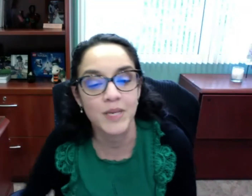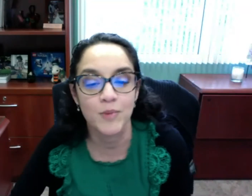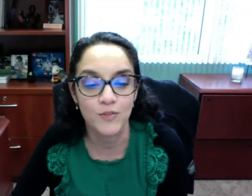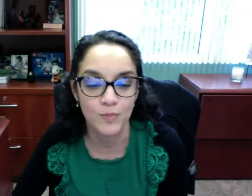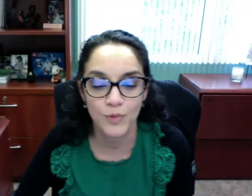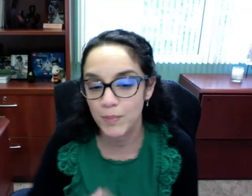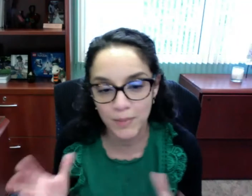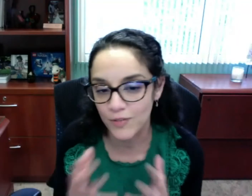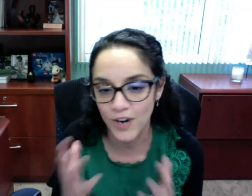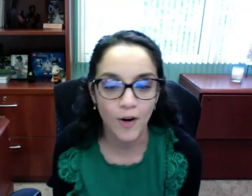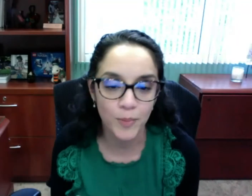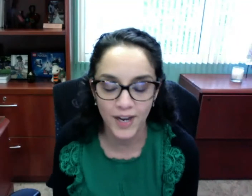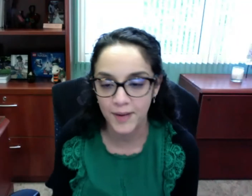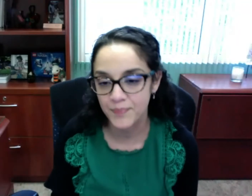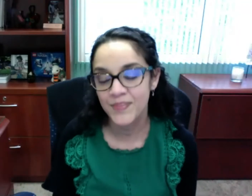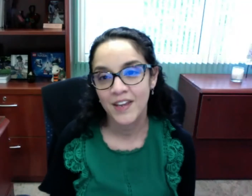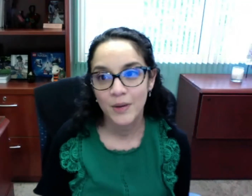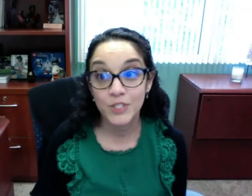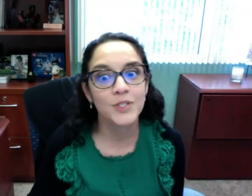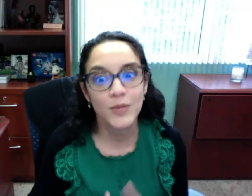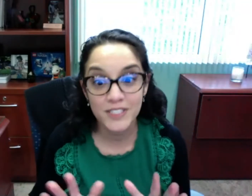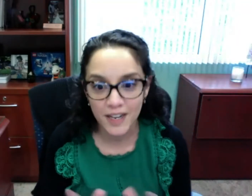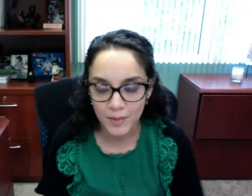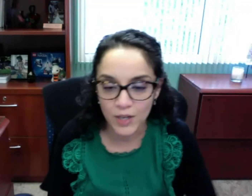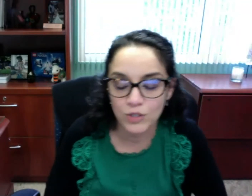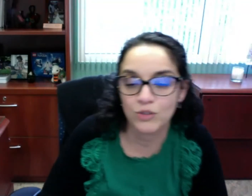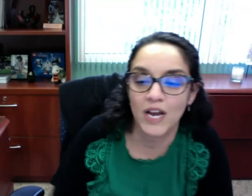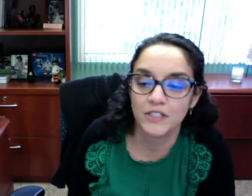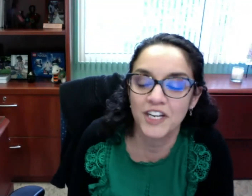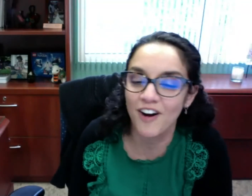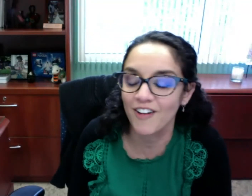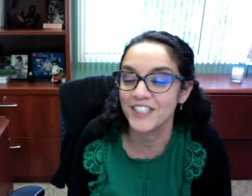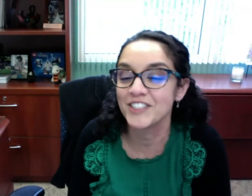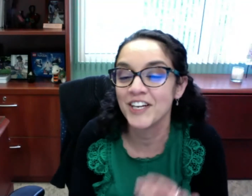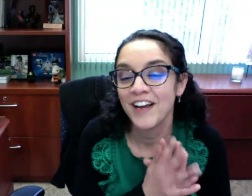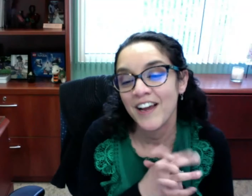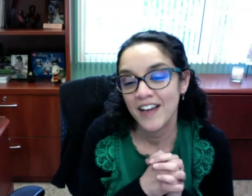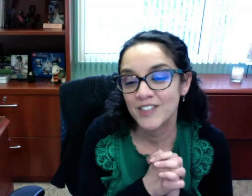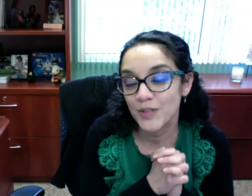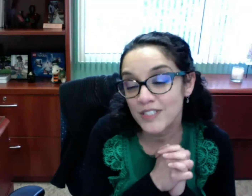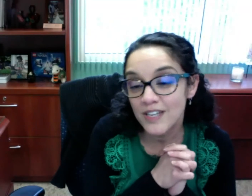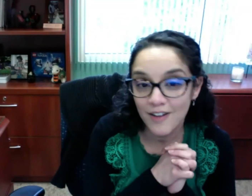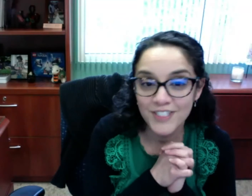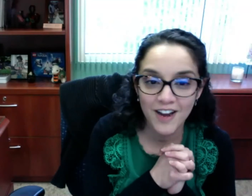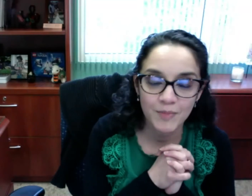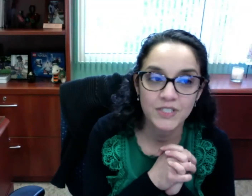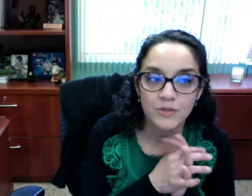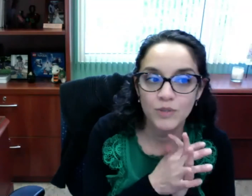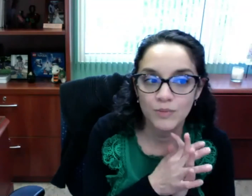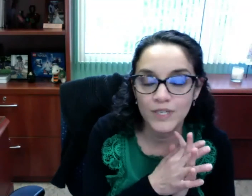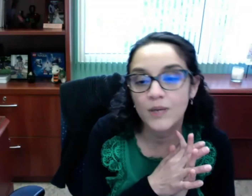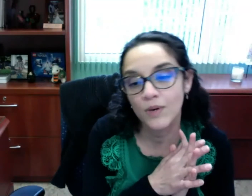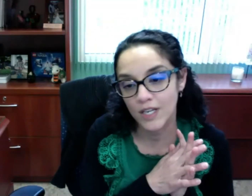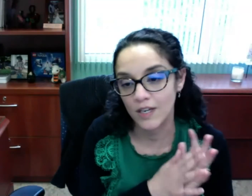random people for help, which was coincidentally my go-to strategy in college. And so it's a tough time.